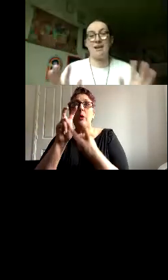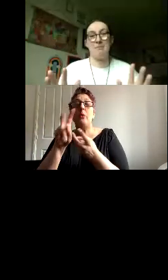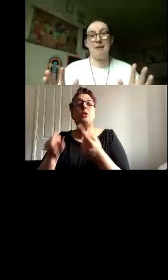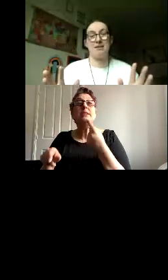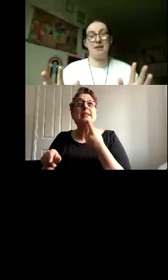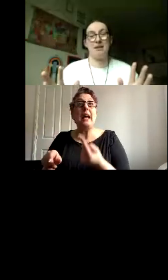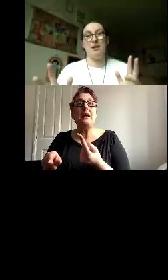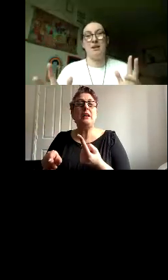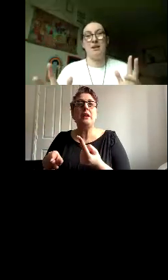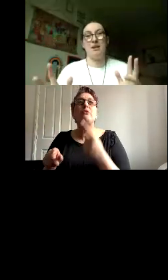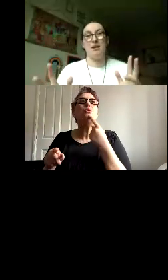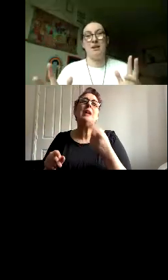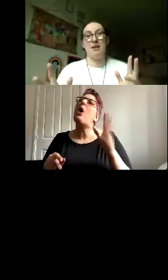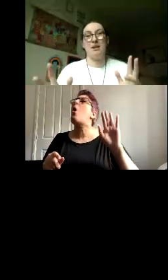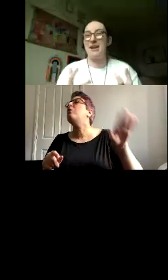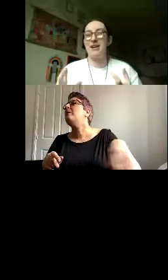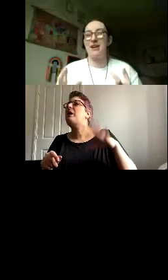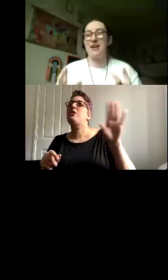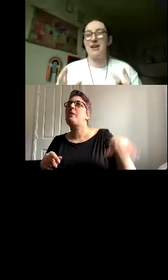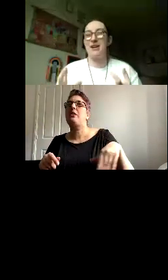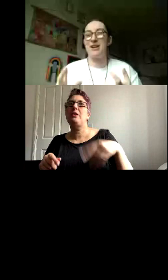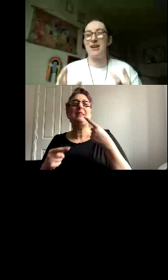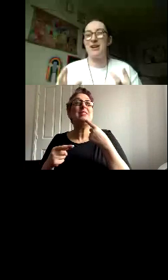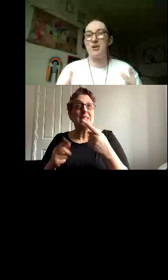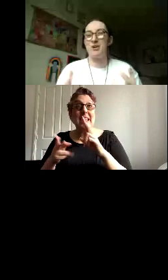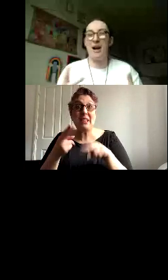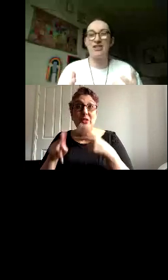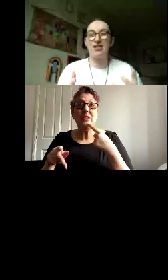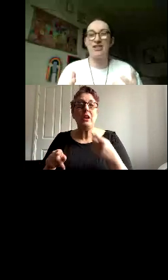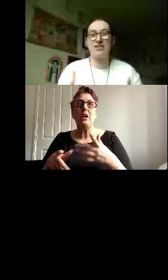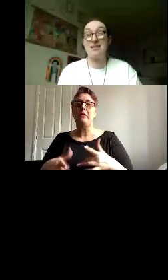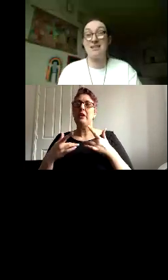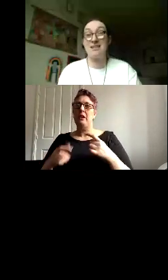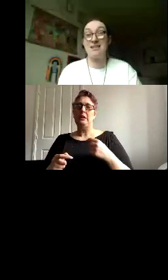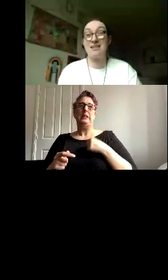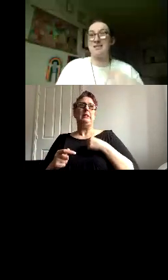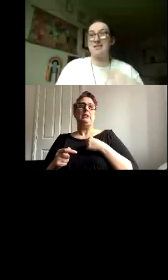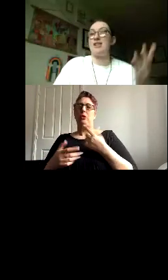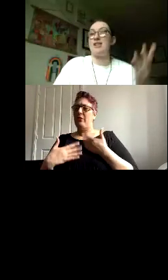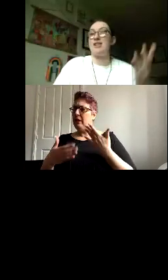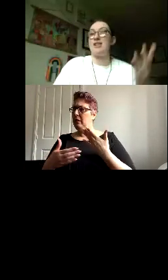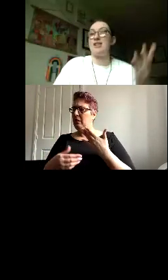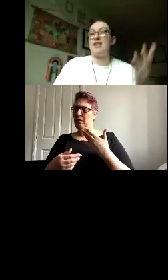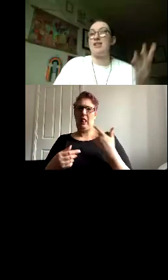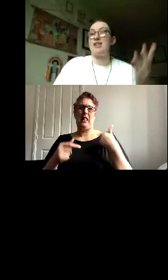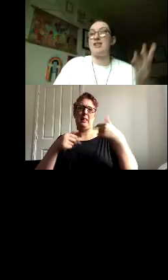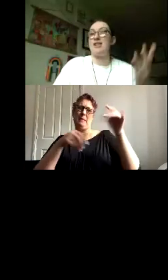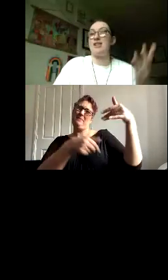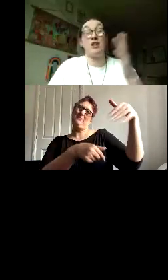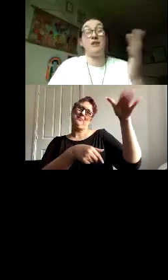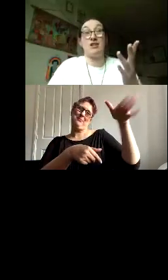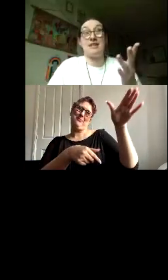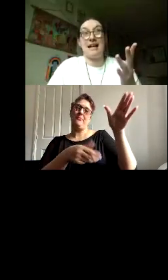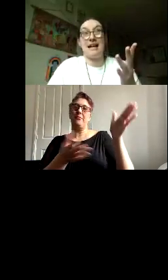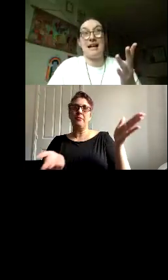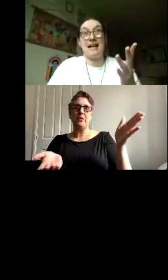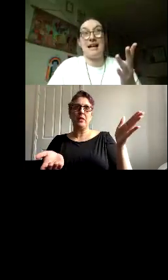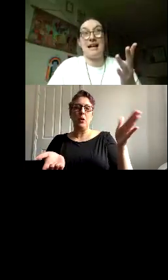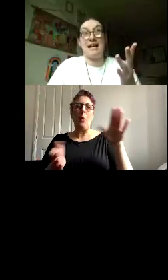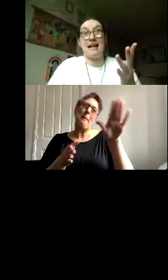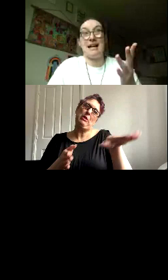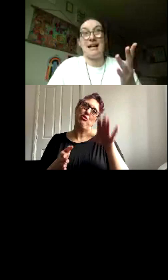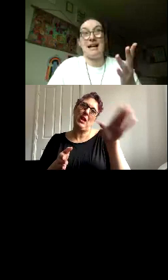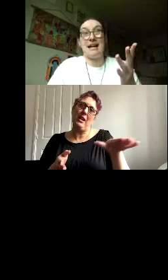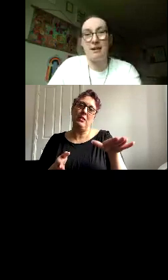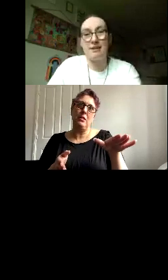oh, it doesn't matter, cause them to feel quite anxious because they don't know that what you've just said is